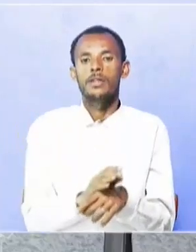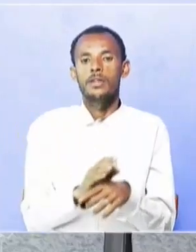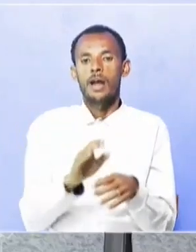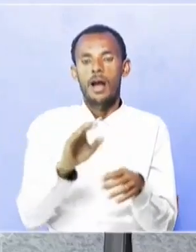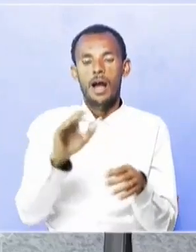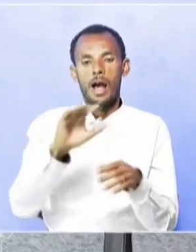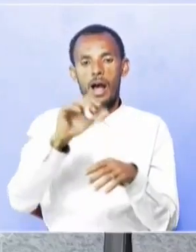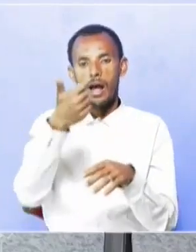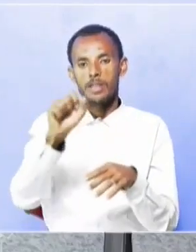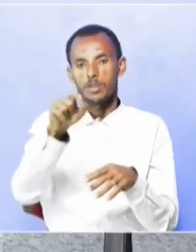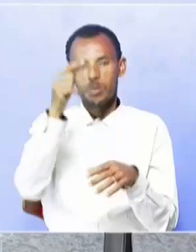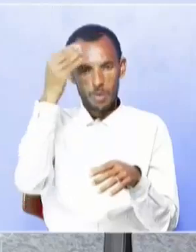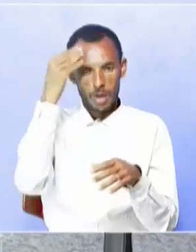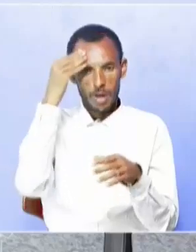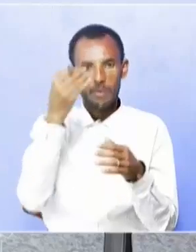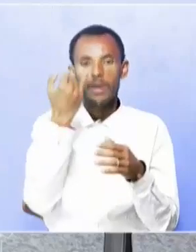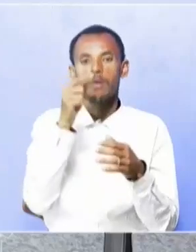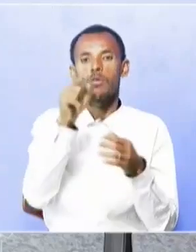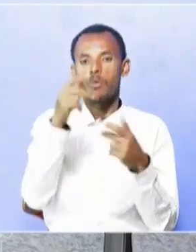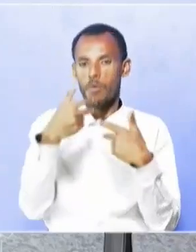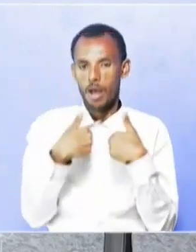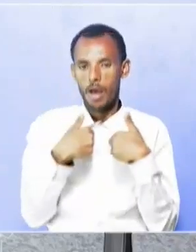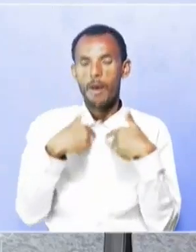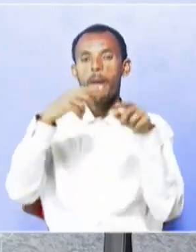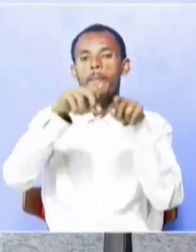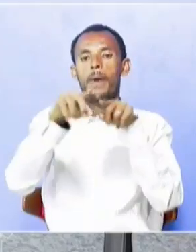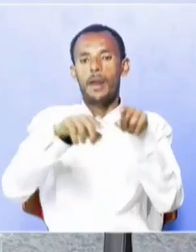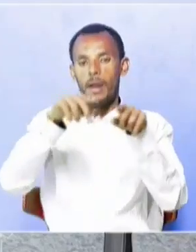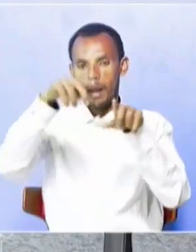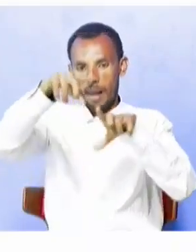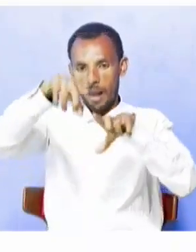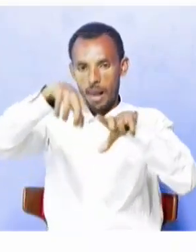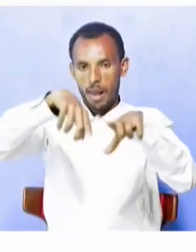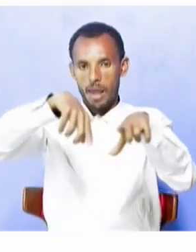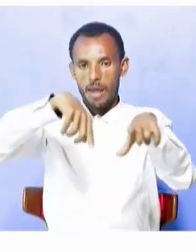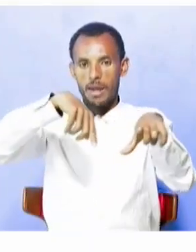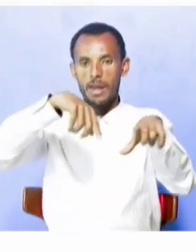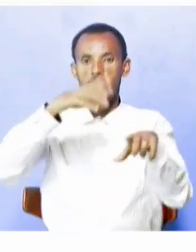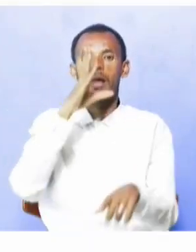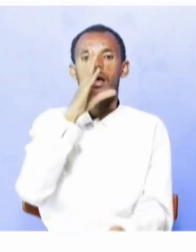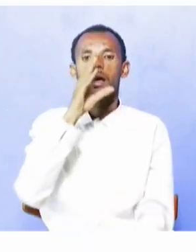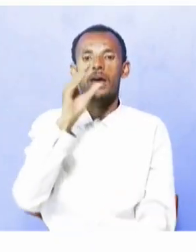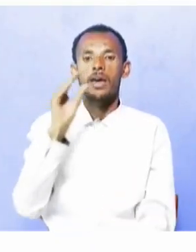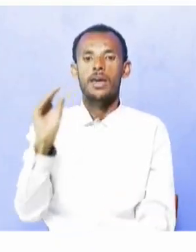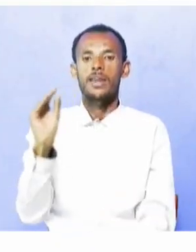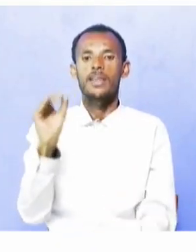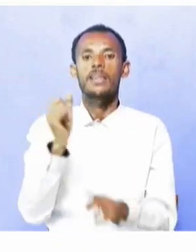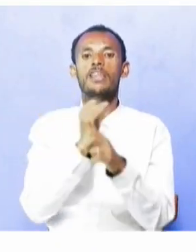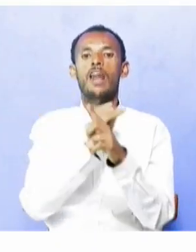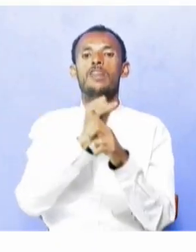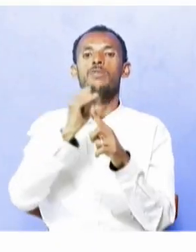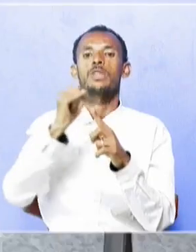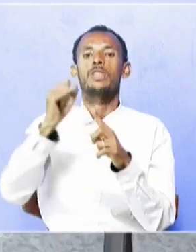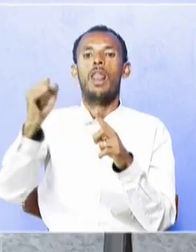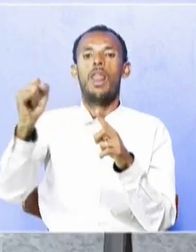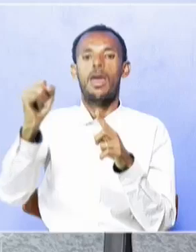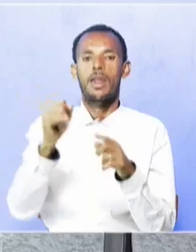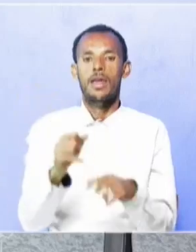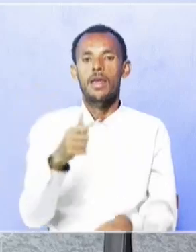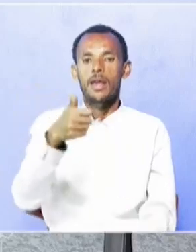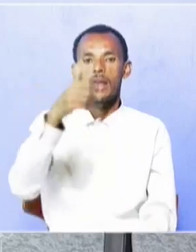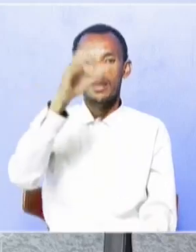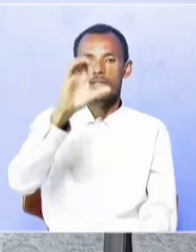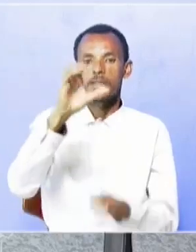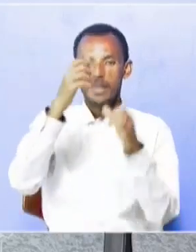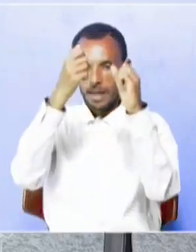you all know, if you have parallel lines and a transversal line here, AC